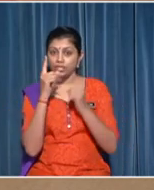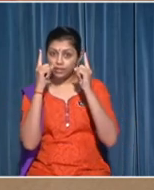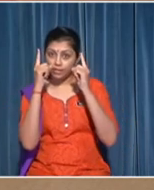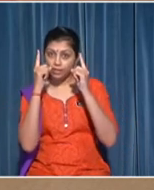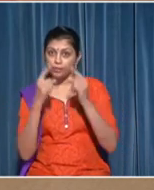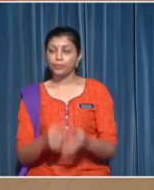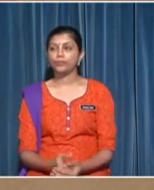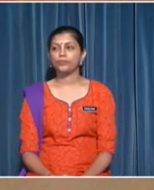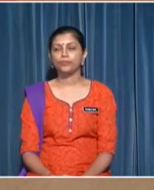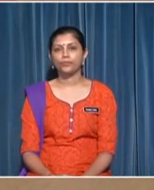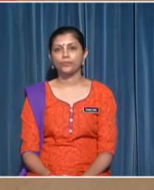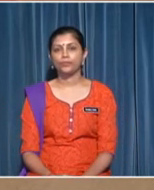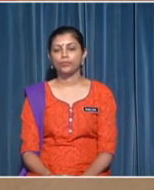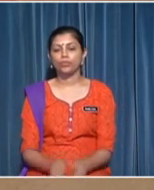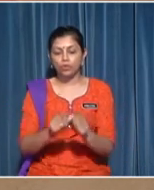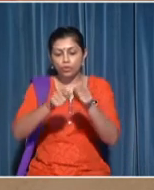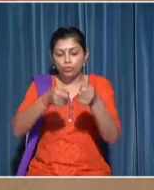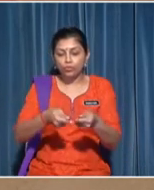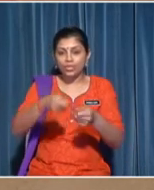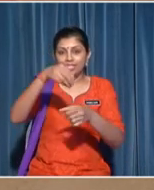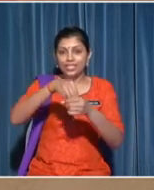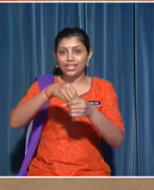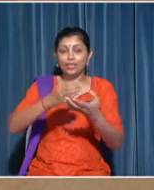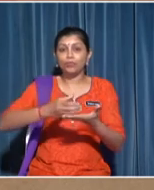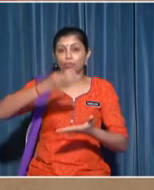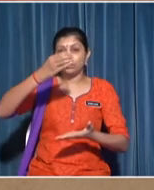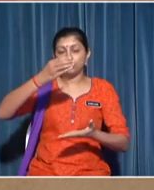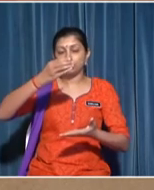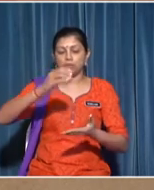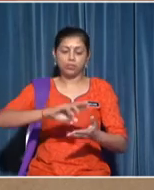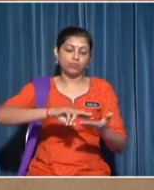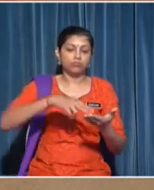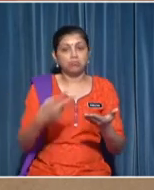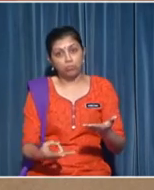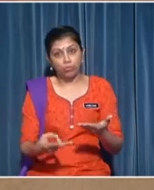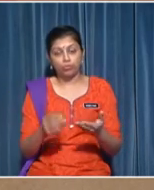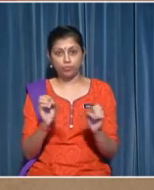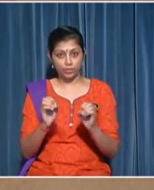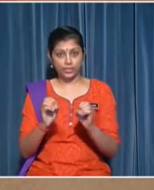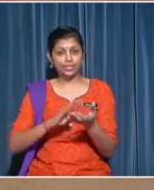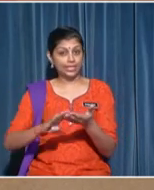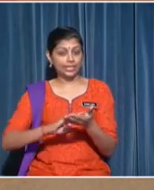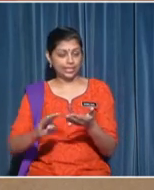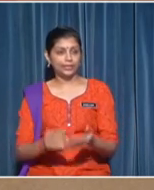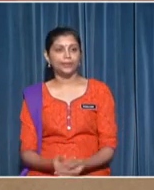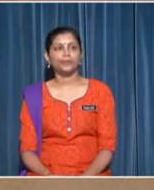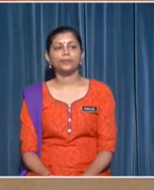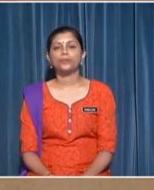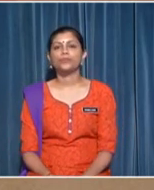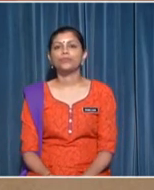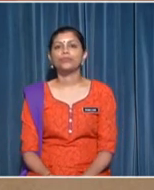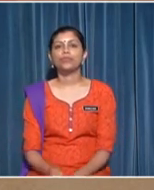the thin stocking, inside a bottle to prevent spills and such. Now, while doing this, I want you